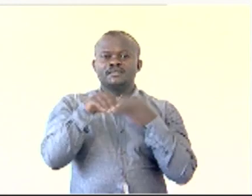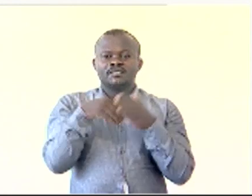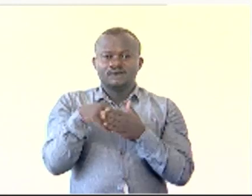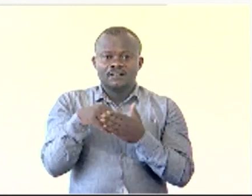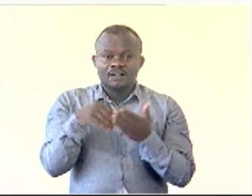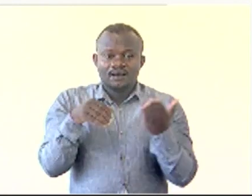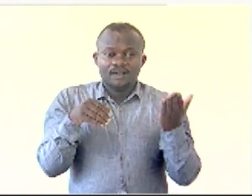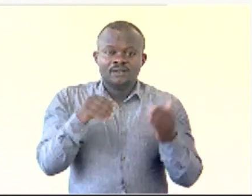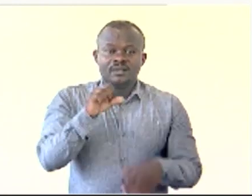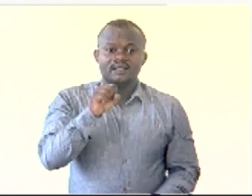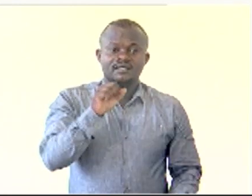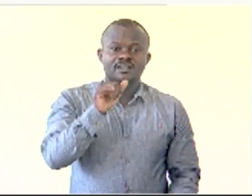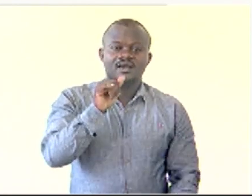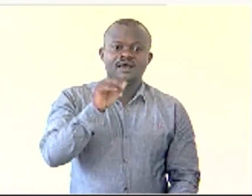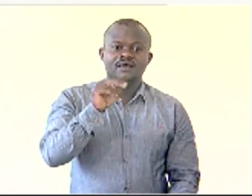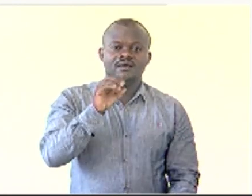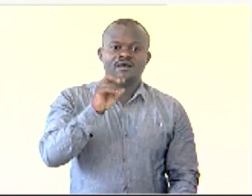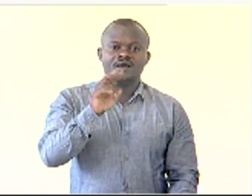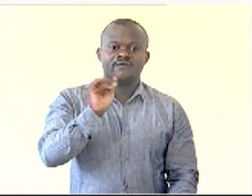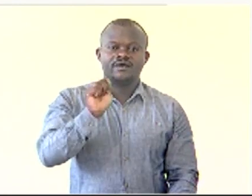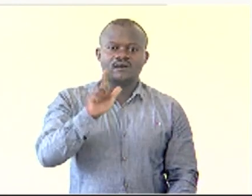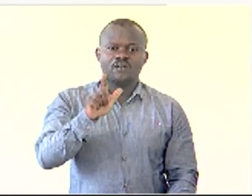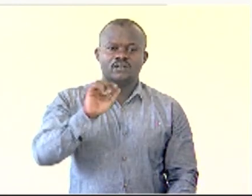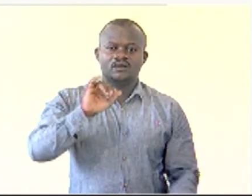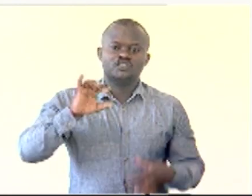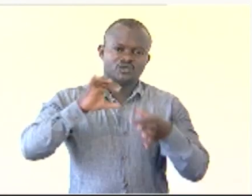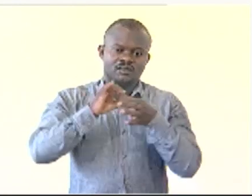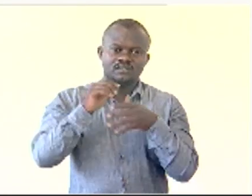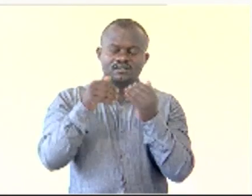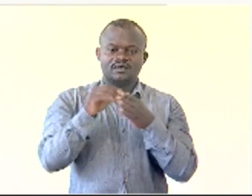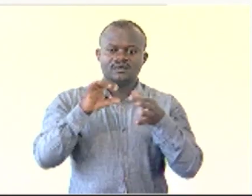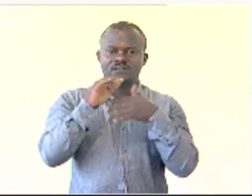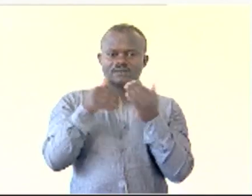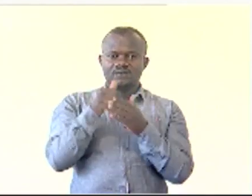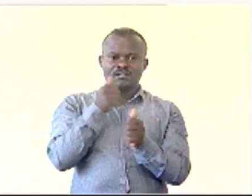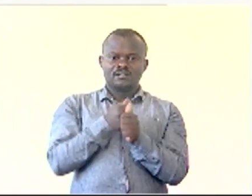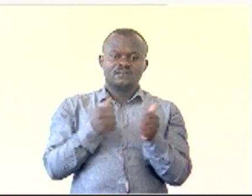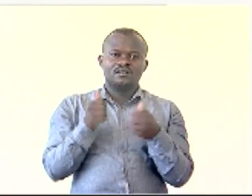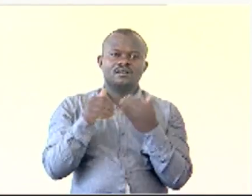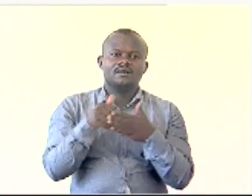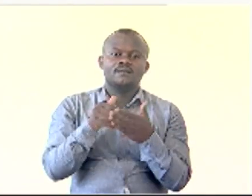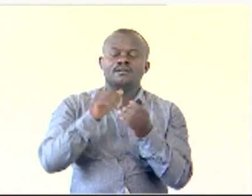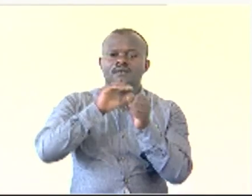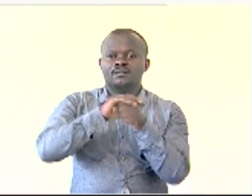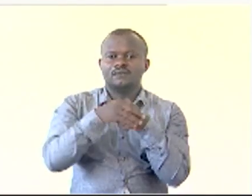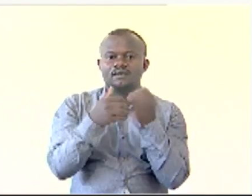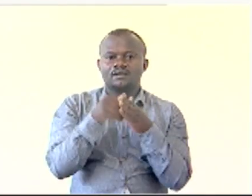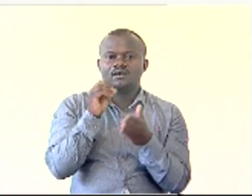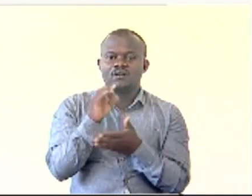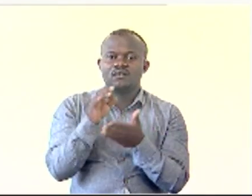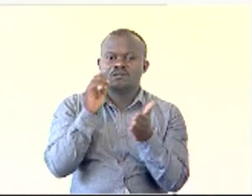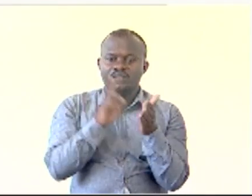joints. Let's have this one. These are joints that are classified depending on the shape of